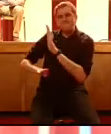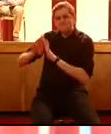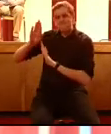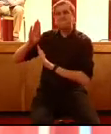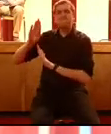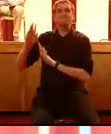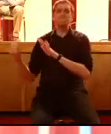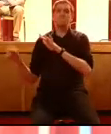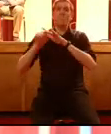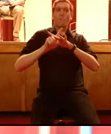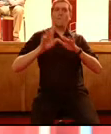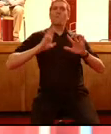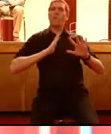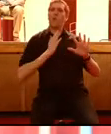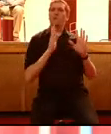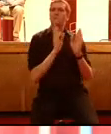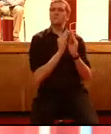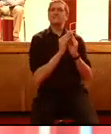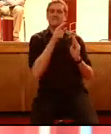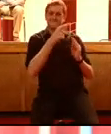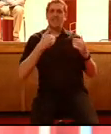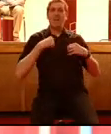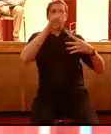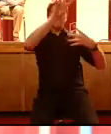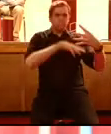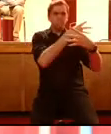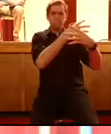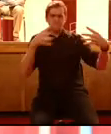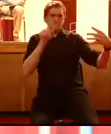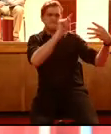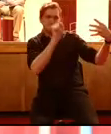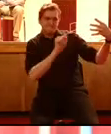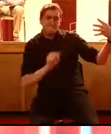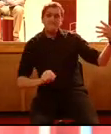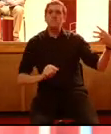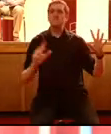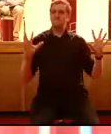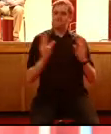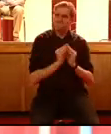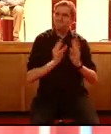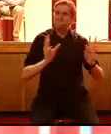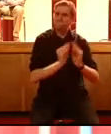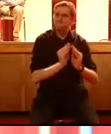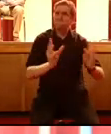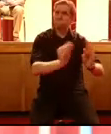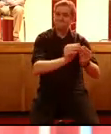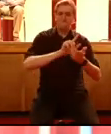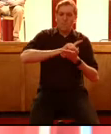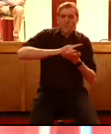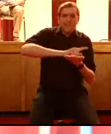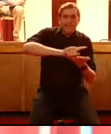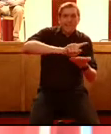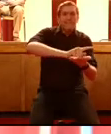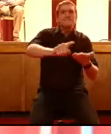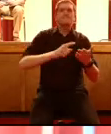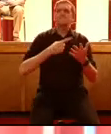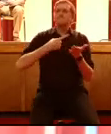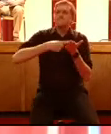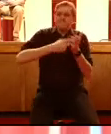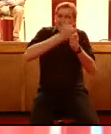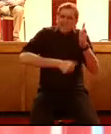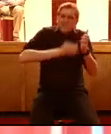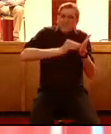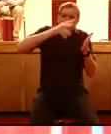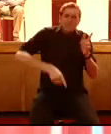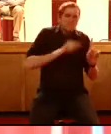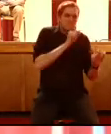early warning sign spreadsheet. We meet weekly and we review each senior and discuss what mentoring, tutoring, or other action would help them